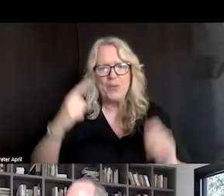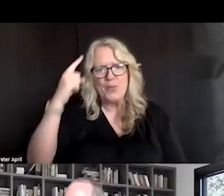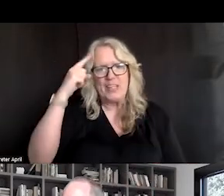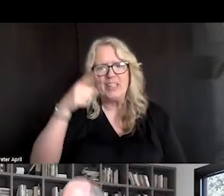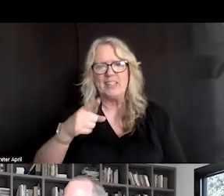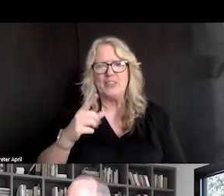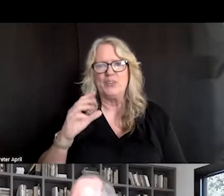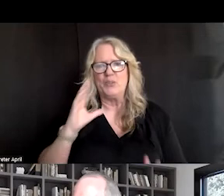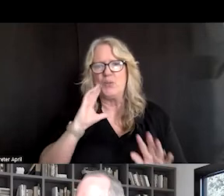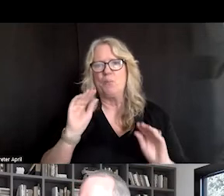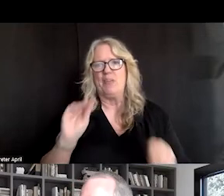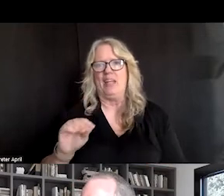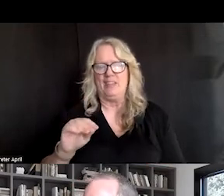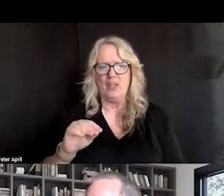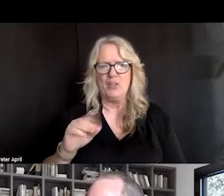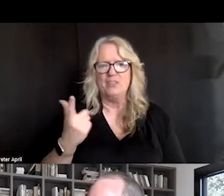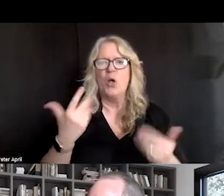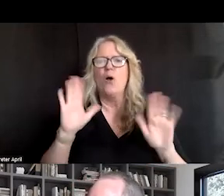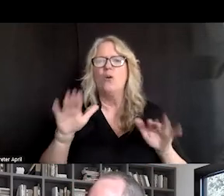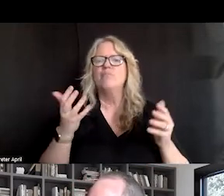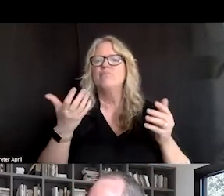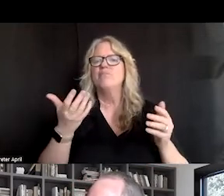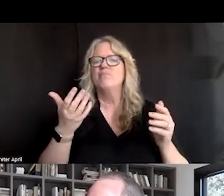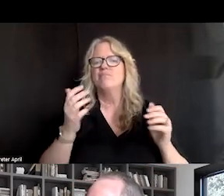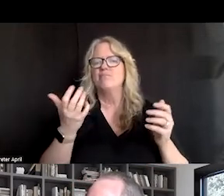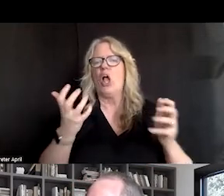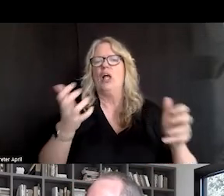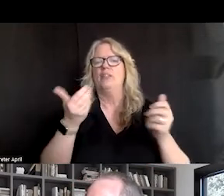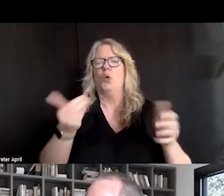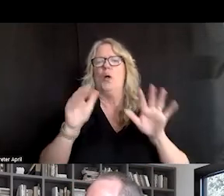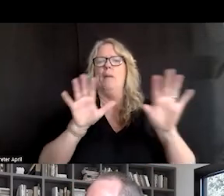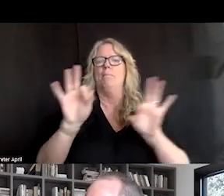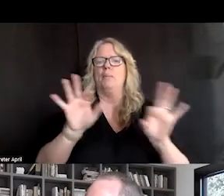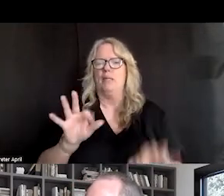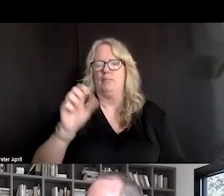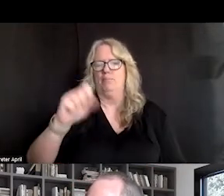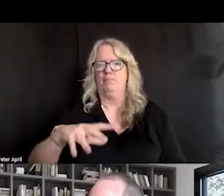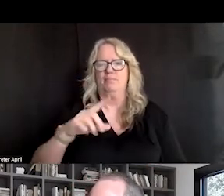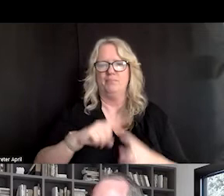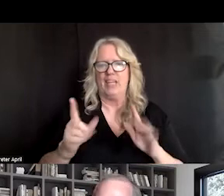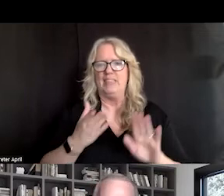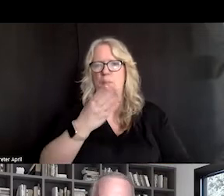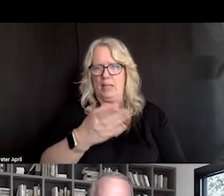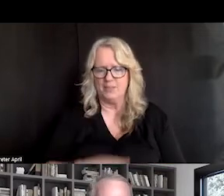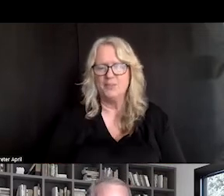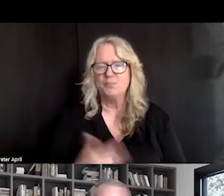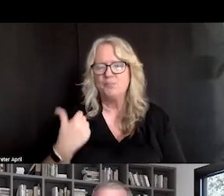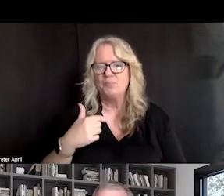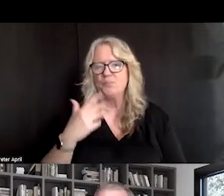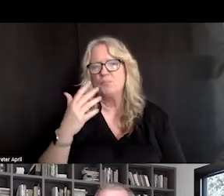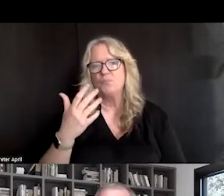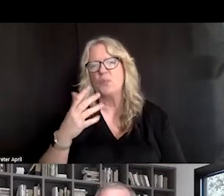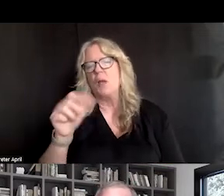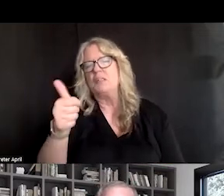that into the equation. So audience, if you can all pick one of these and click submit. And we're going to give that about